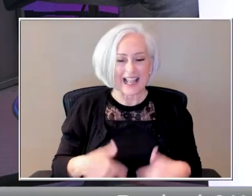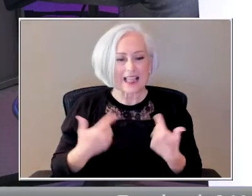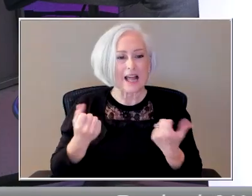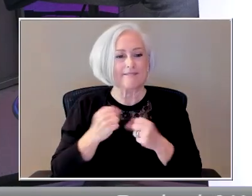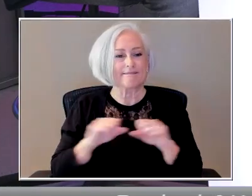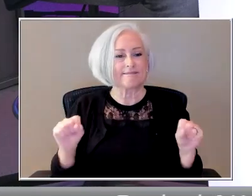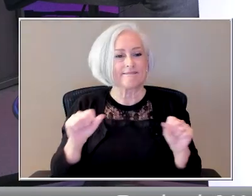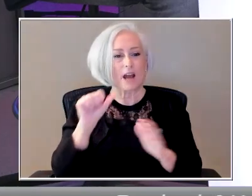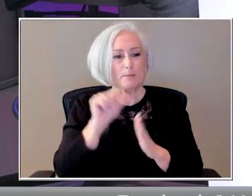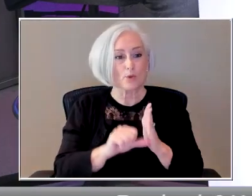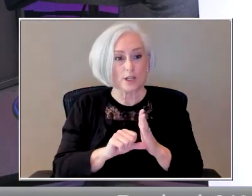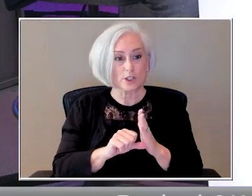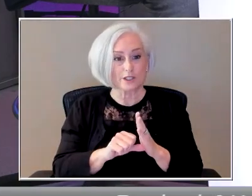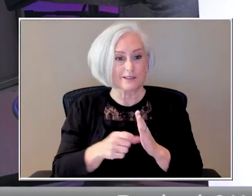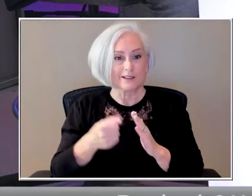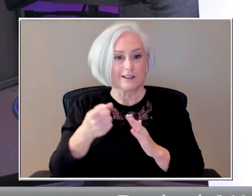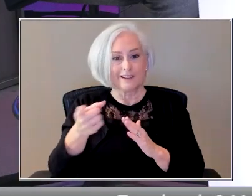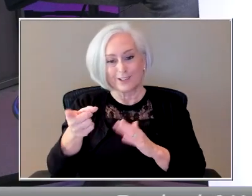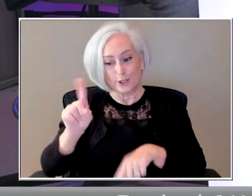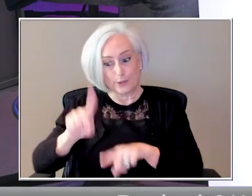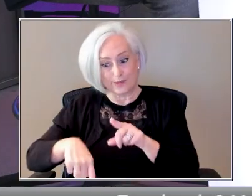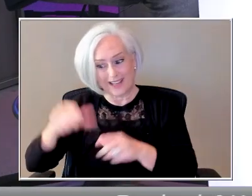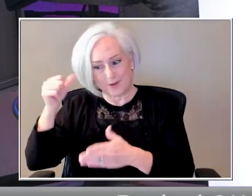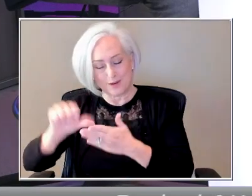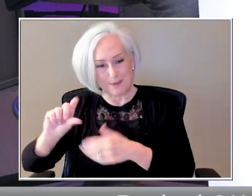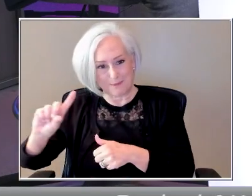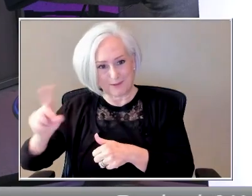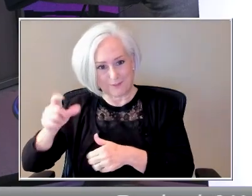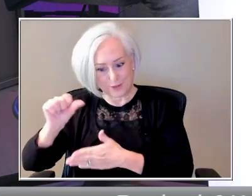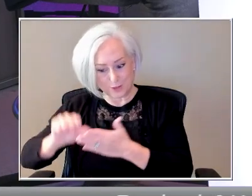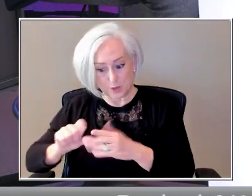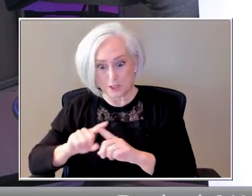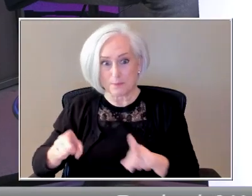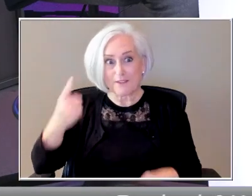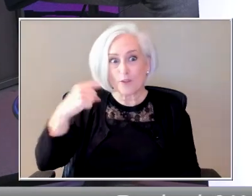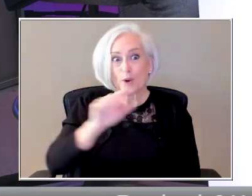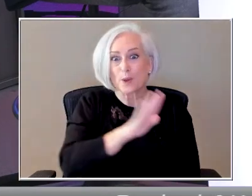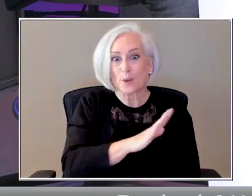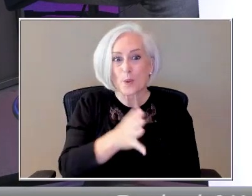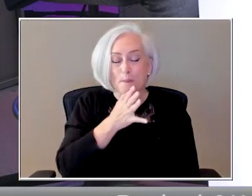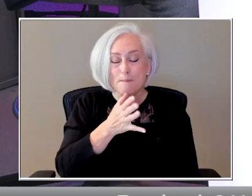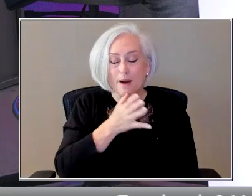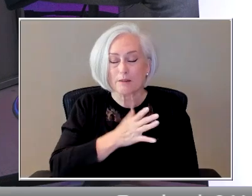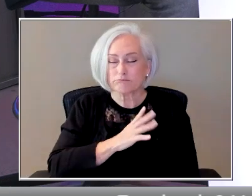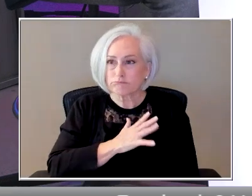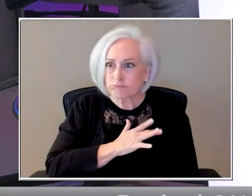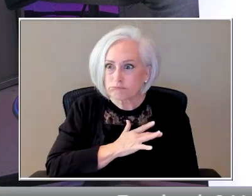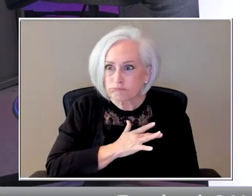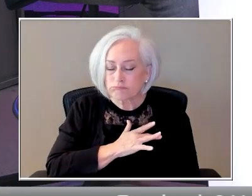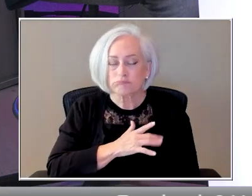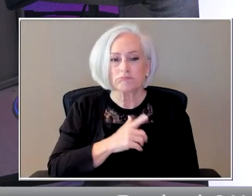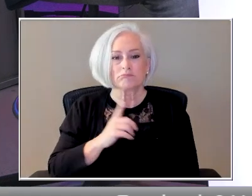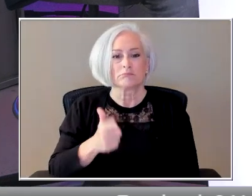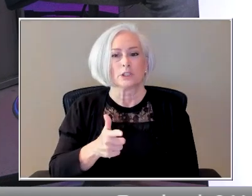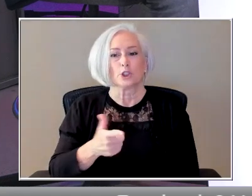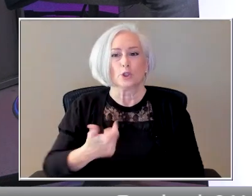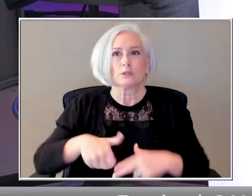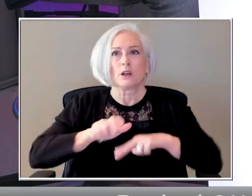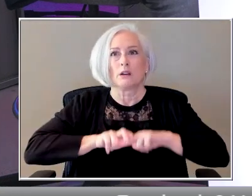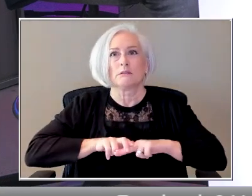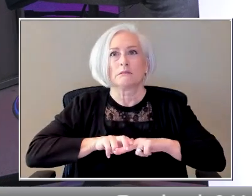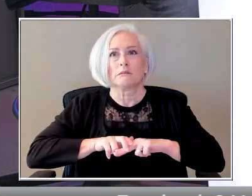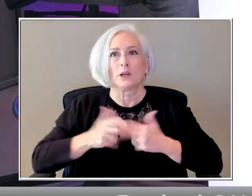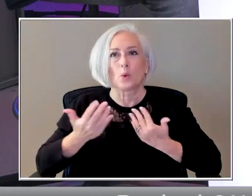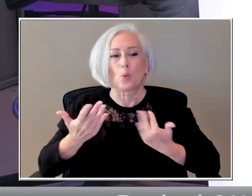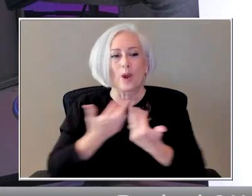the first because you were a little baby Luke, but for Mom, holy smokes, as you sat in the waiting room for the second time for a